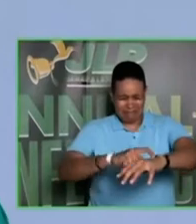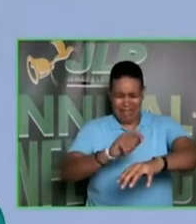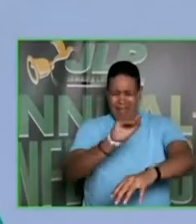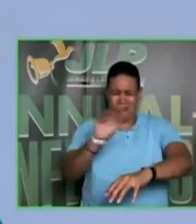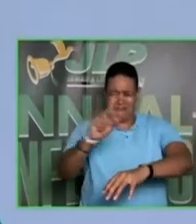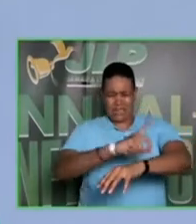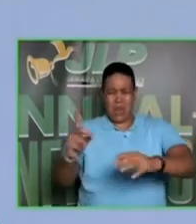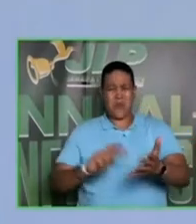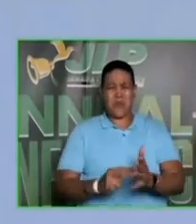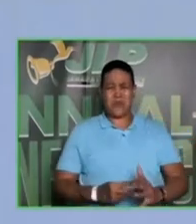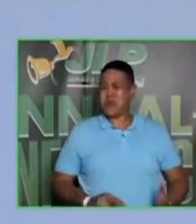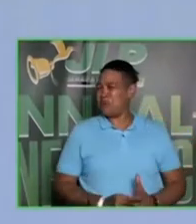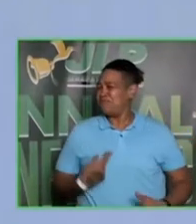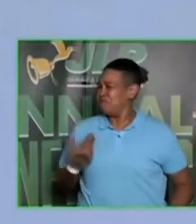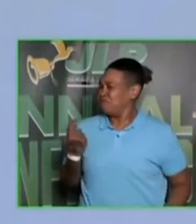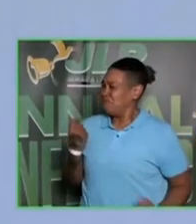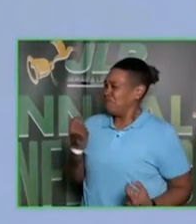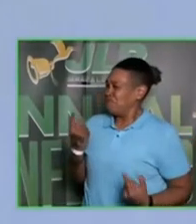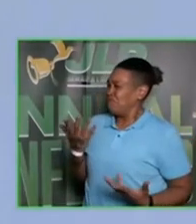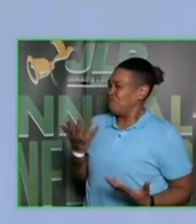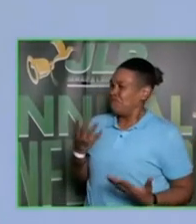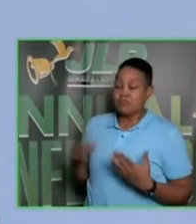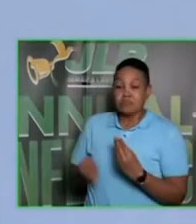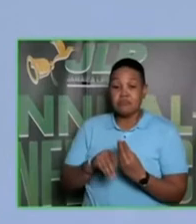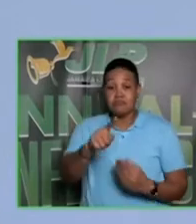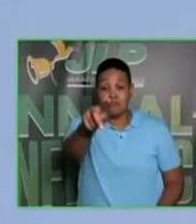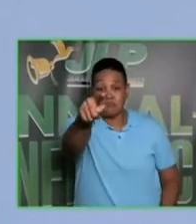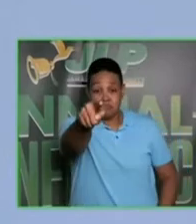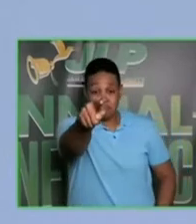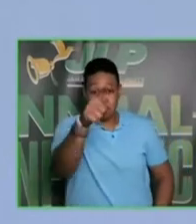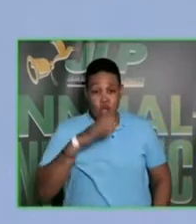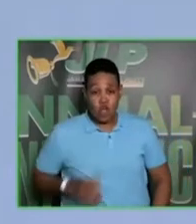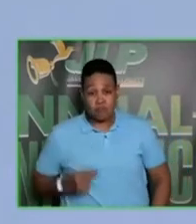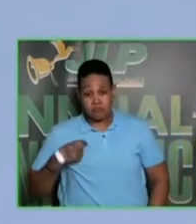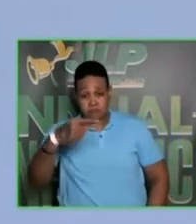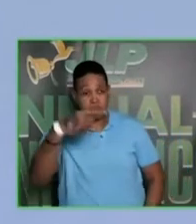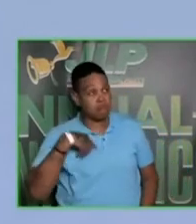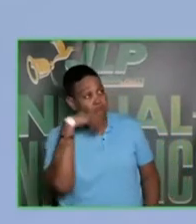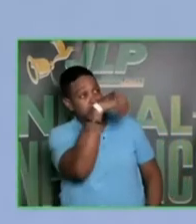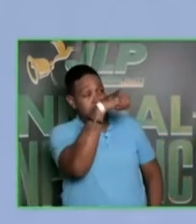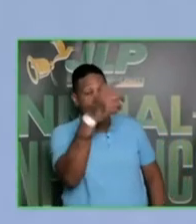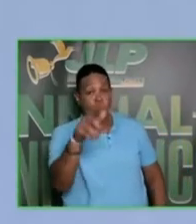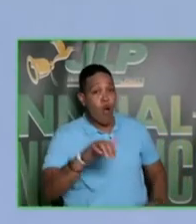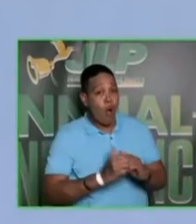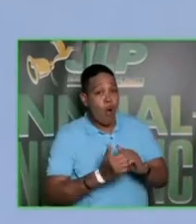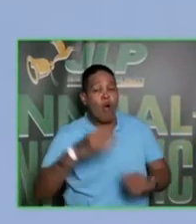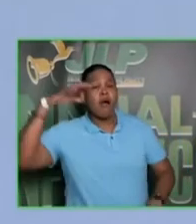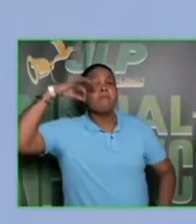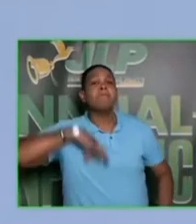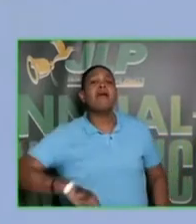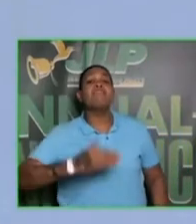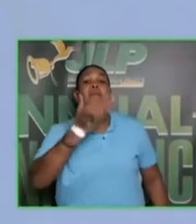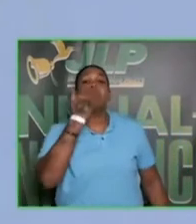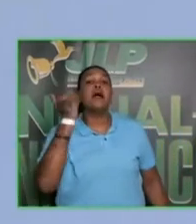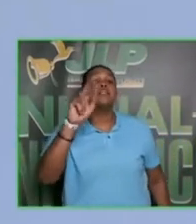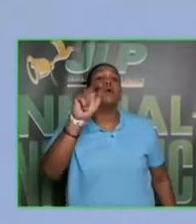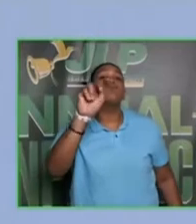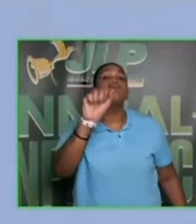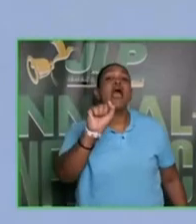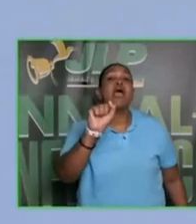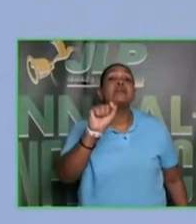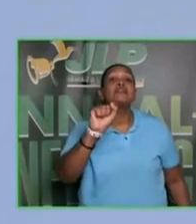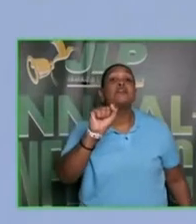pricing. This means customers can benefit from better rates